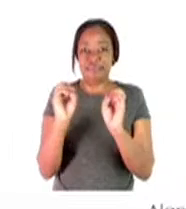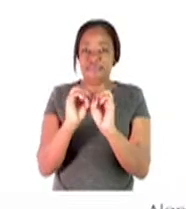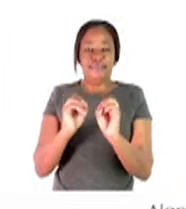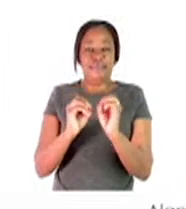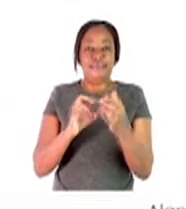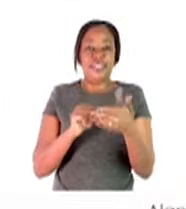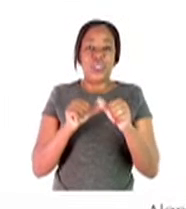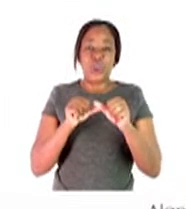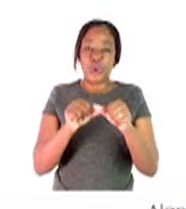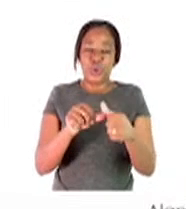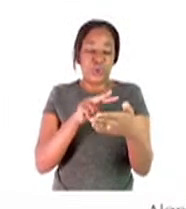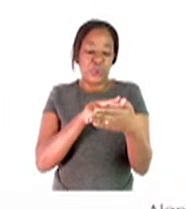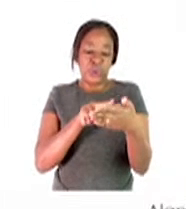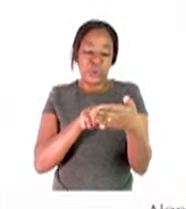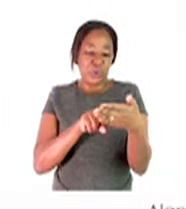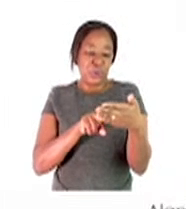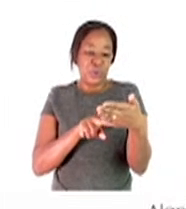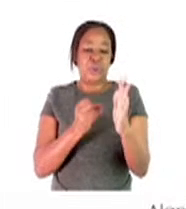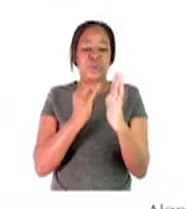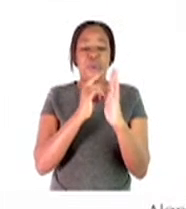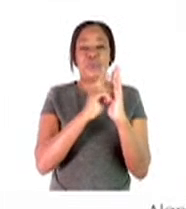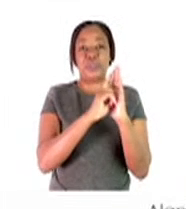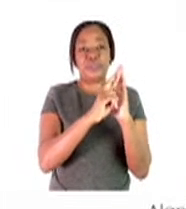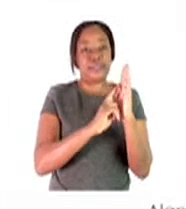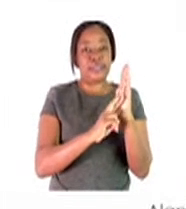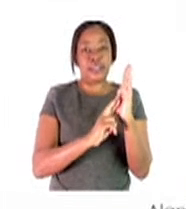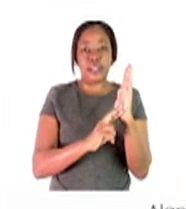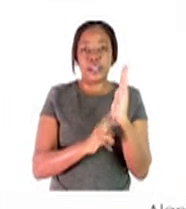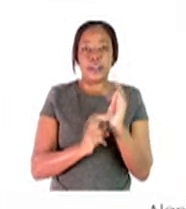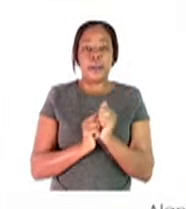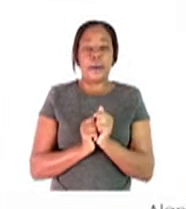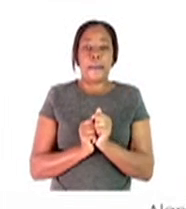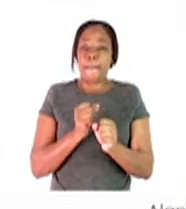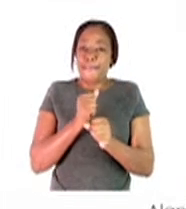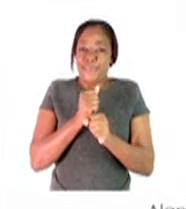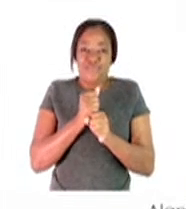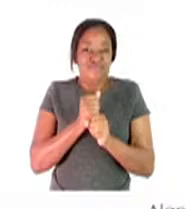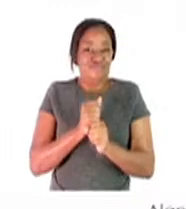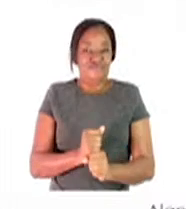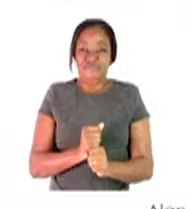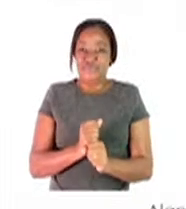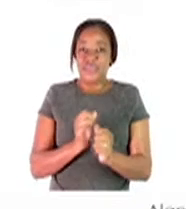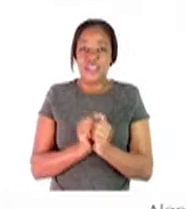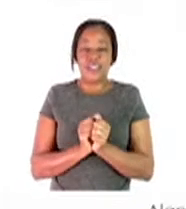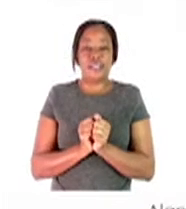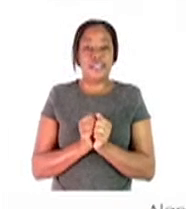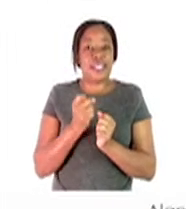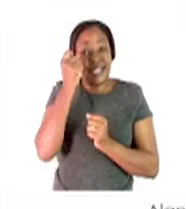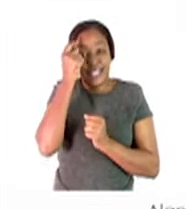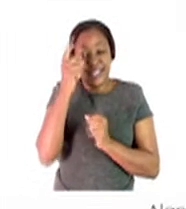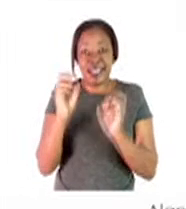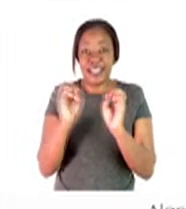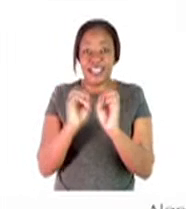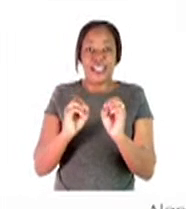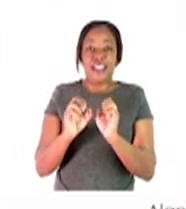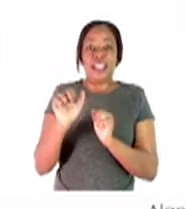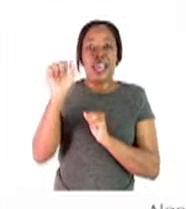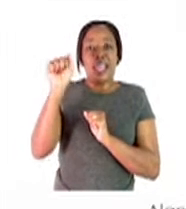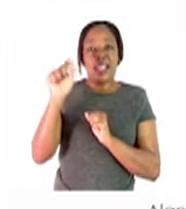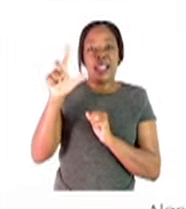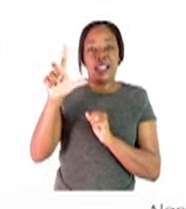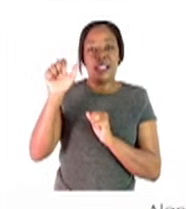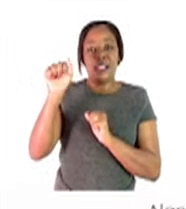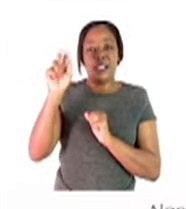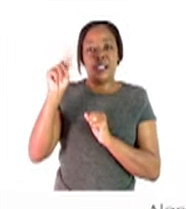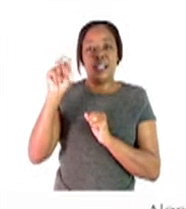the instructions a second time, but as before, nothing made sense. Alan's wife told him